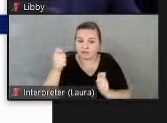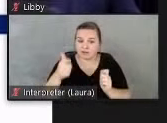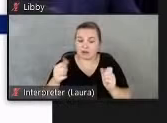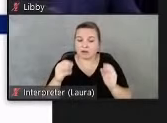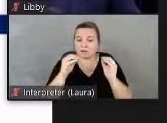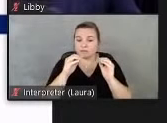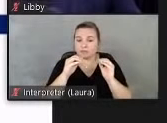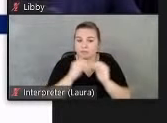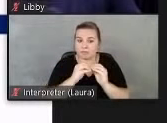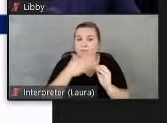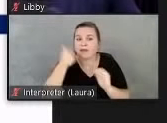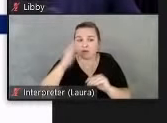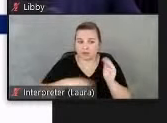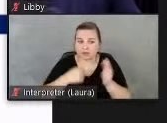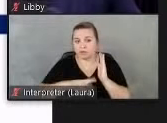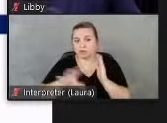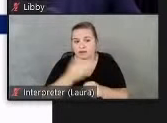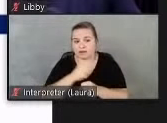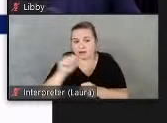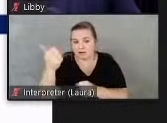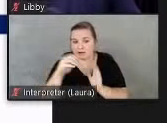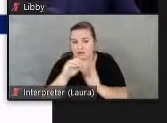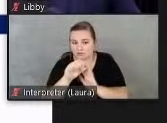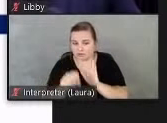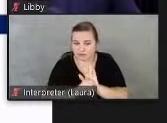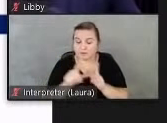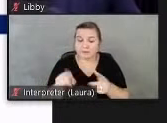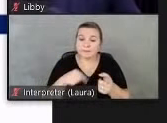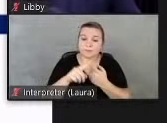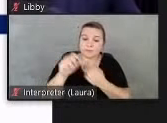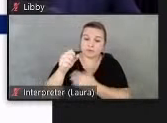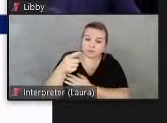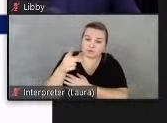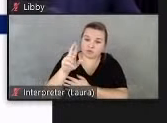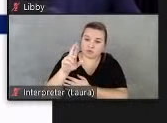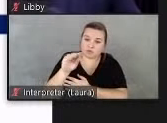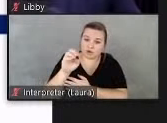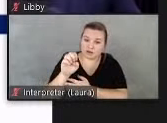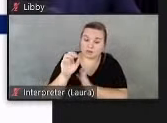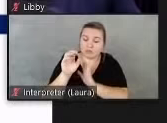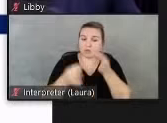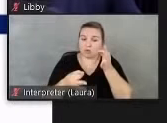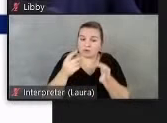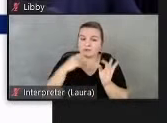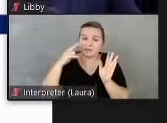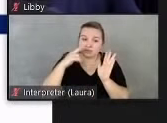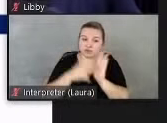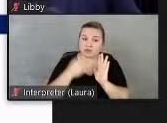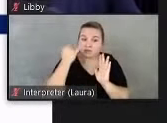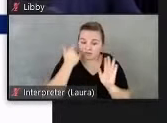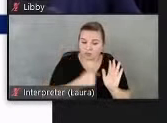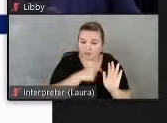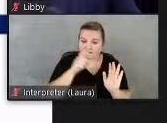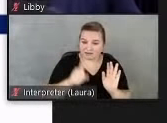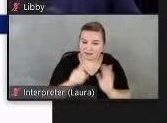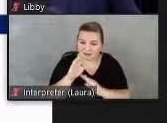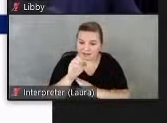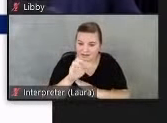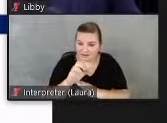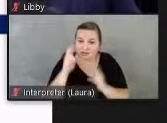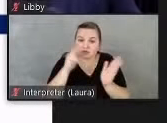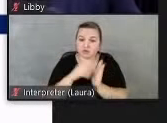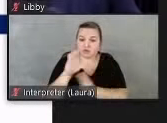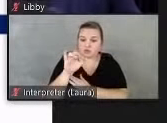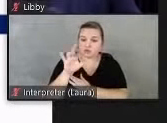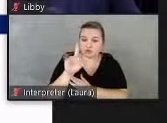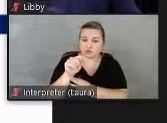other places. So when the Supreme Court looks at whether we need a case, one of the things they look at is the disparate levels between the circuits, and you can see how